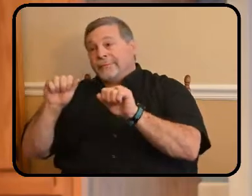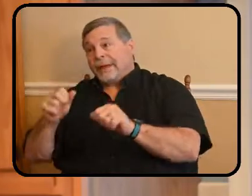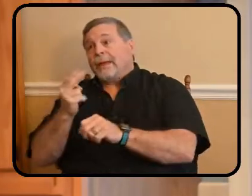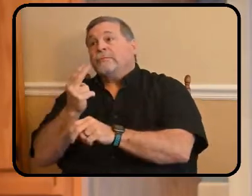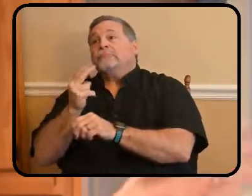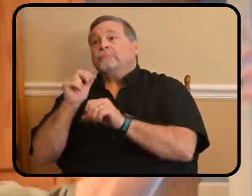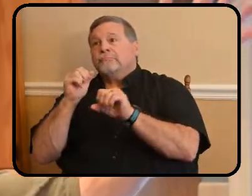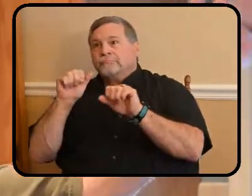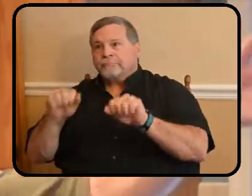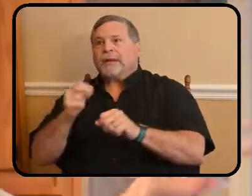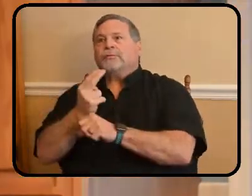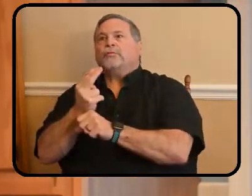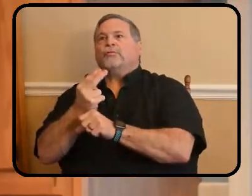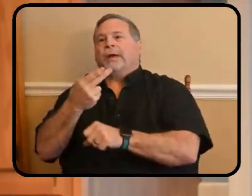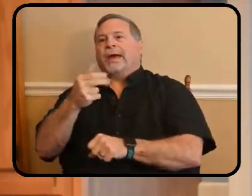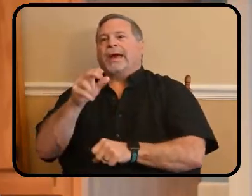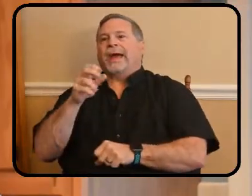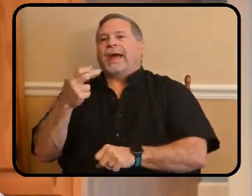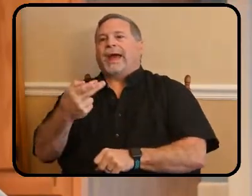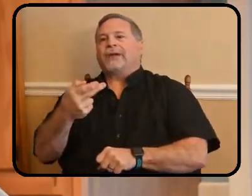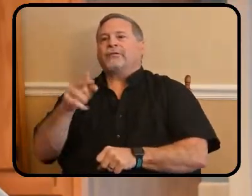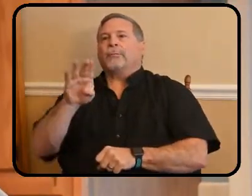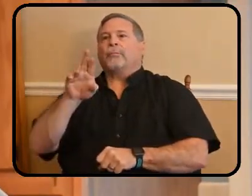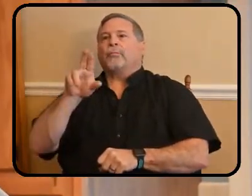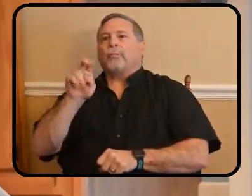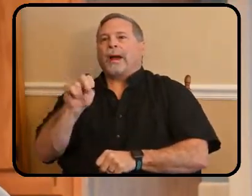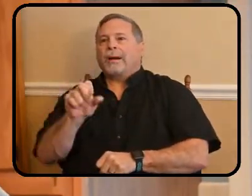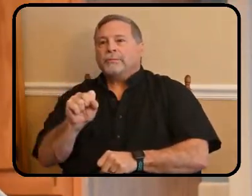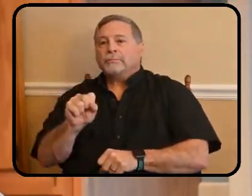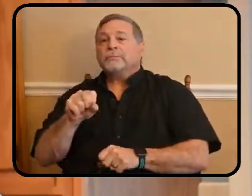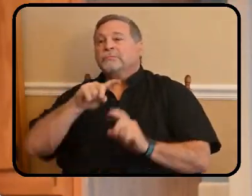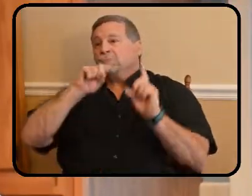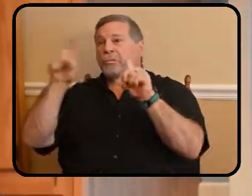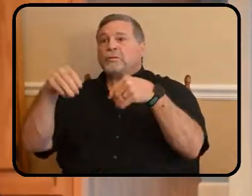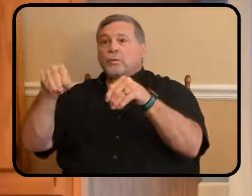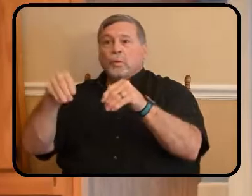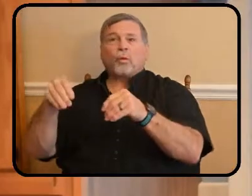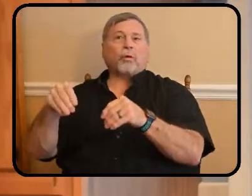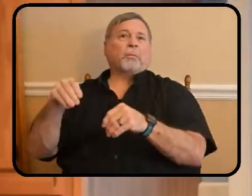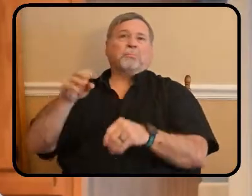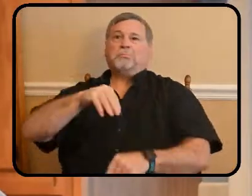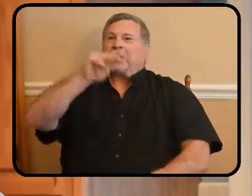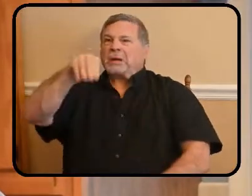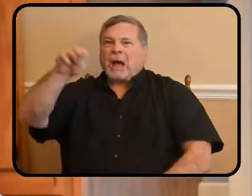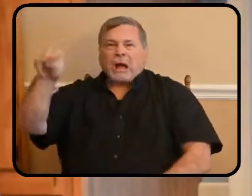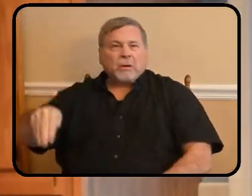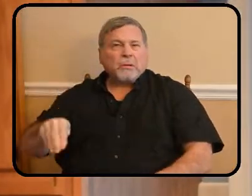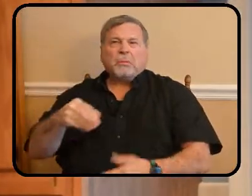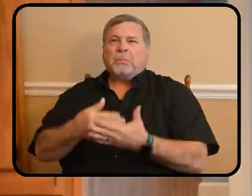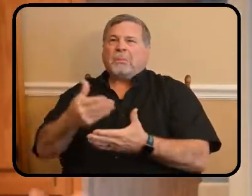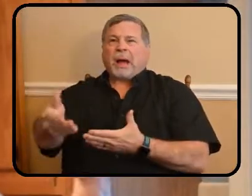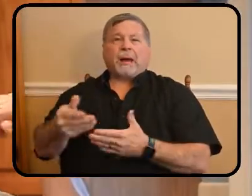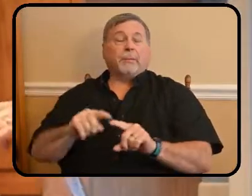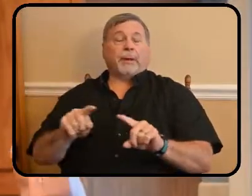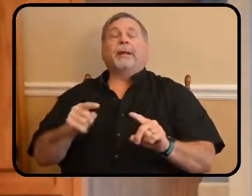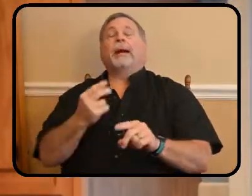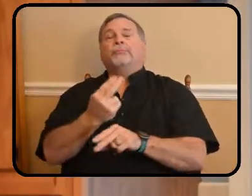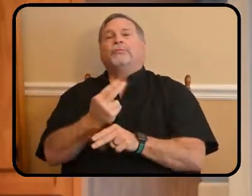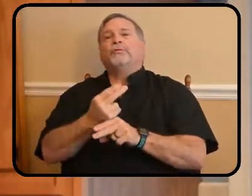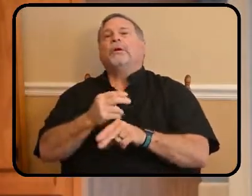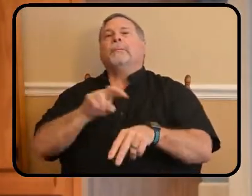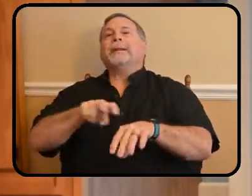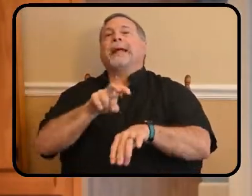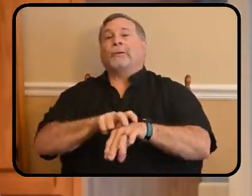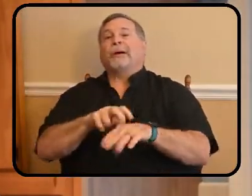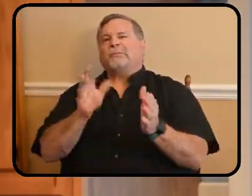browns. That works fine. You can get them frozen in the store. You can go out to McDonald's and buy them, whatever you want to do. I'm actually using potatoes. I had some